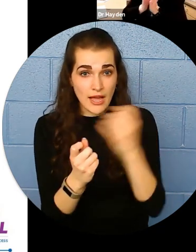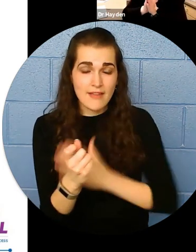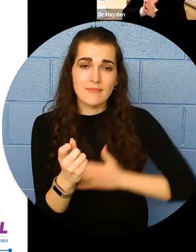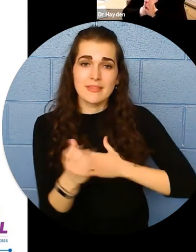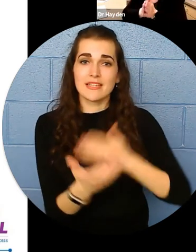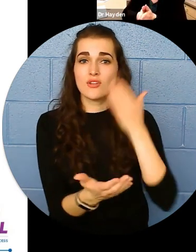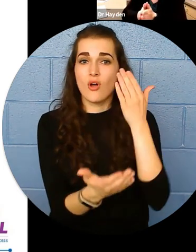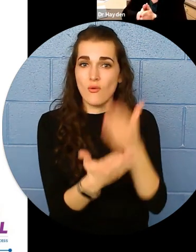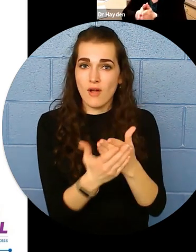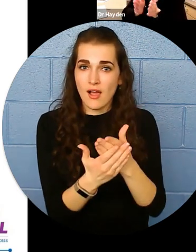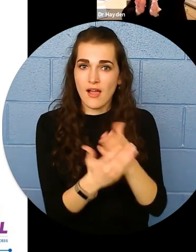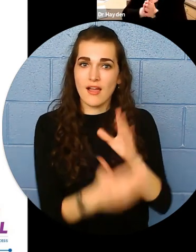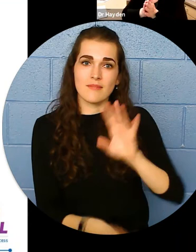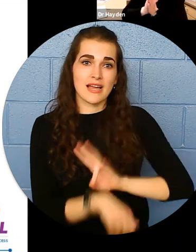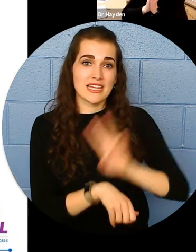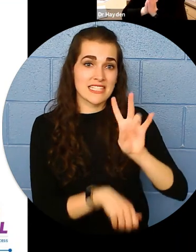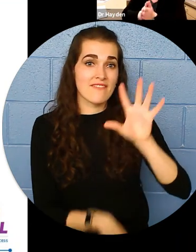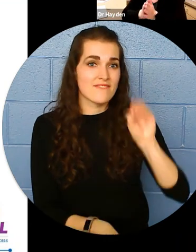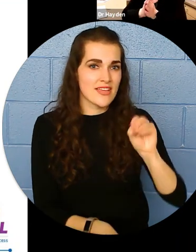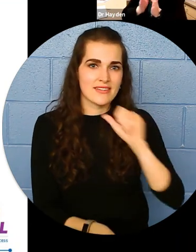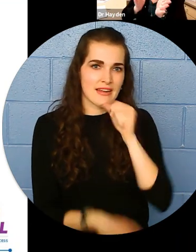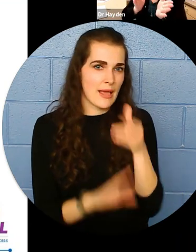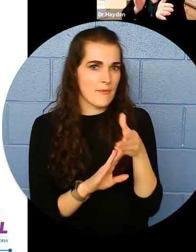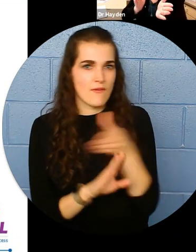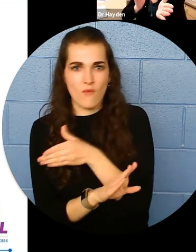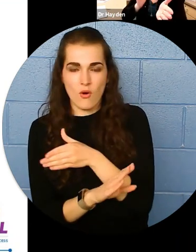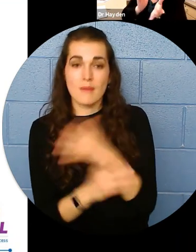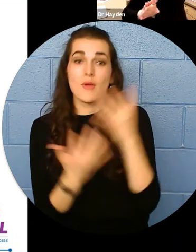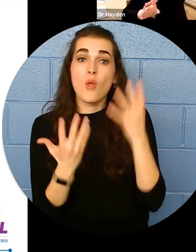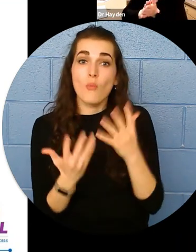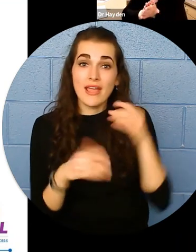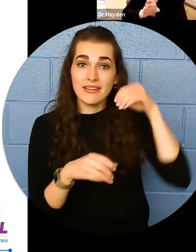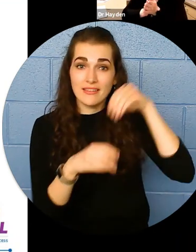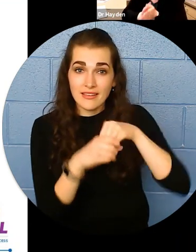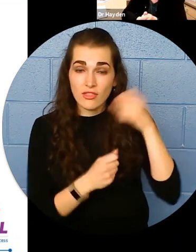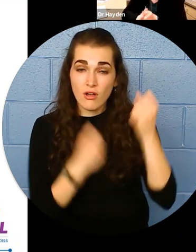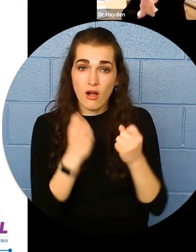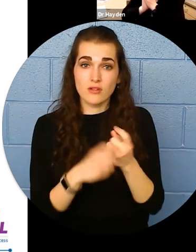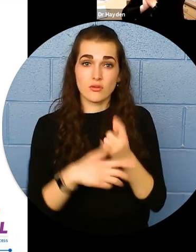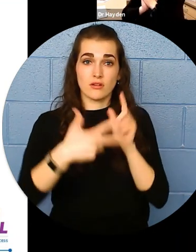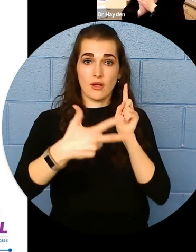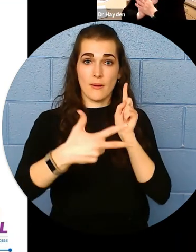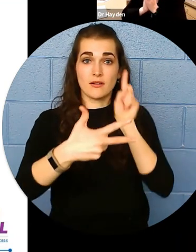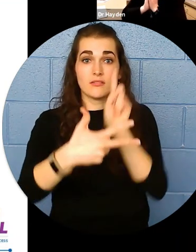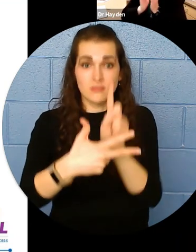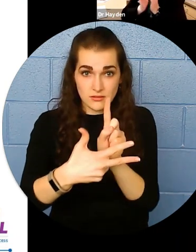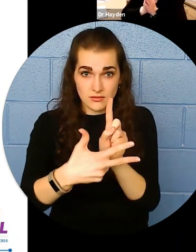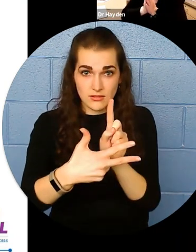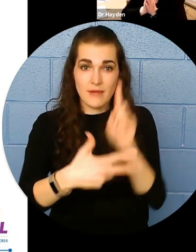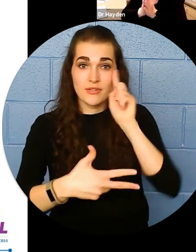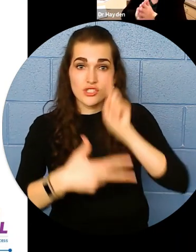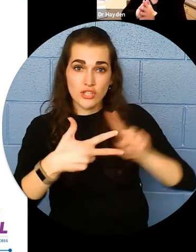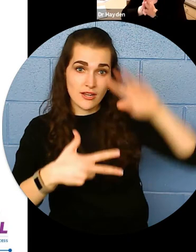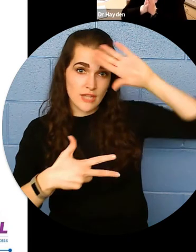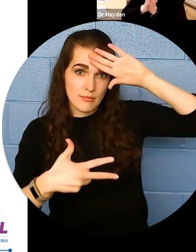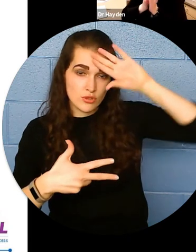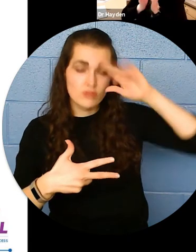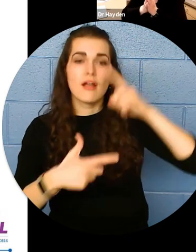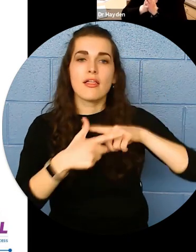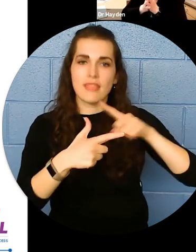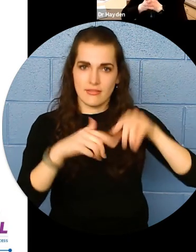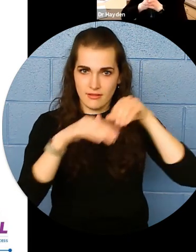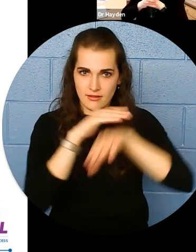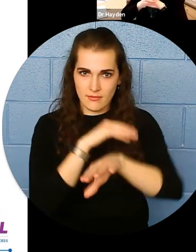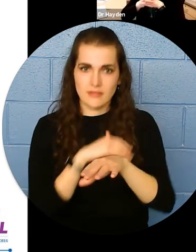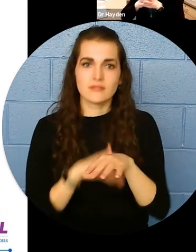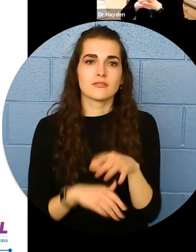wait with your child in the car until I can talk to you and I can check and make sure we're on the right day, and then we can get your child in line. I